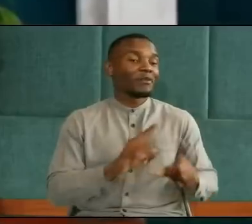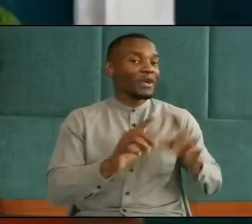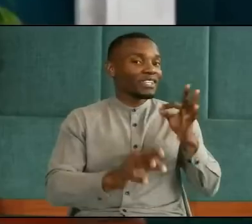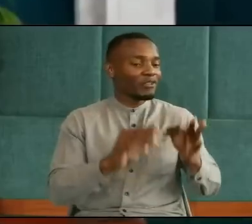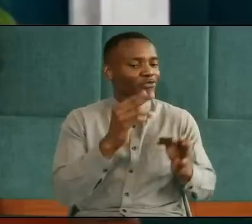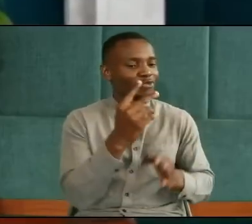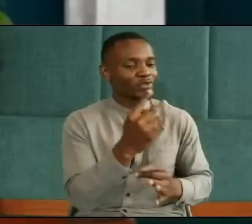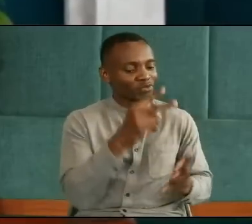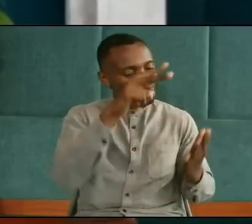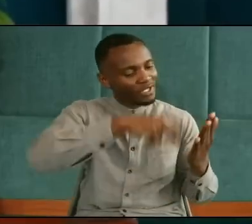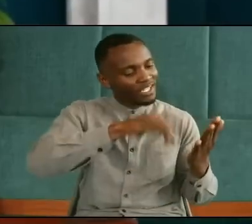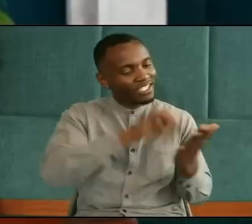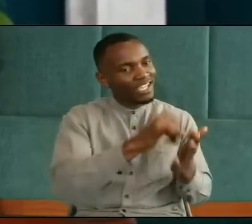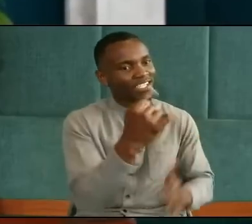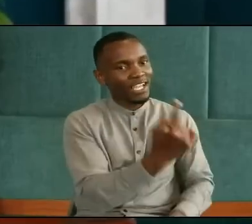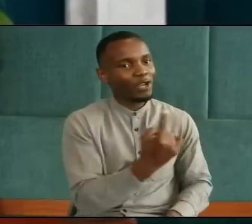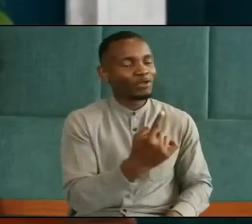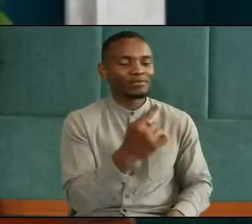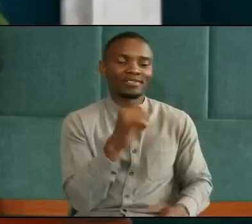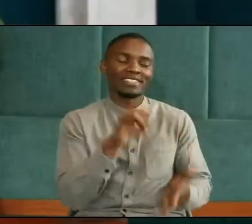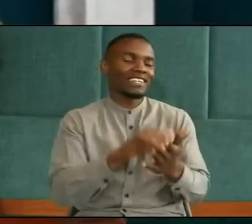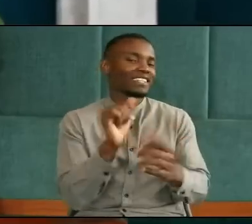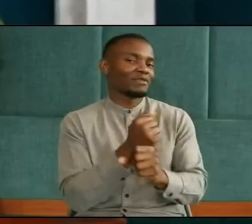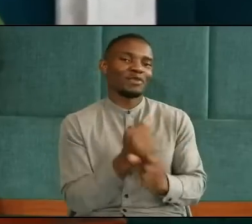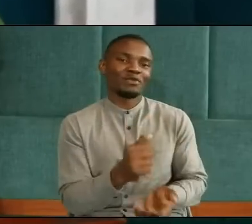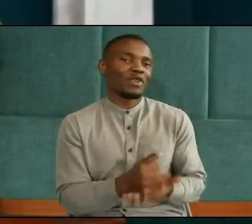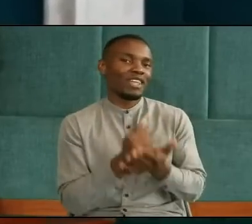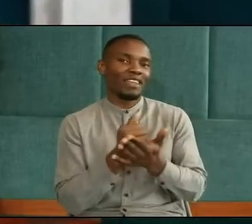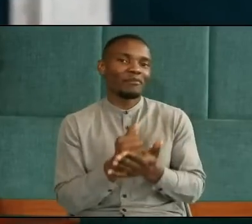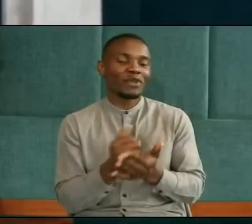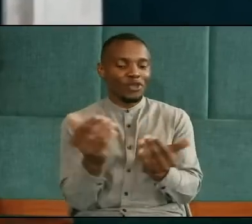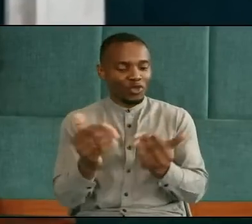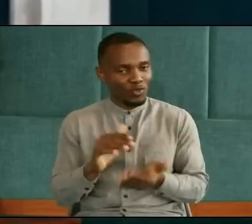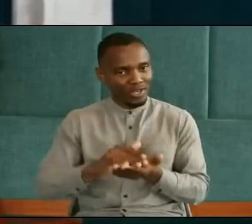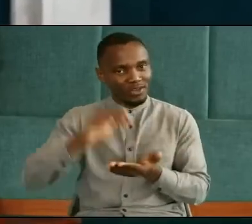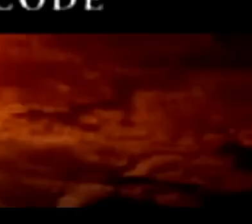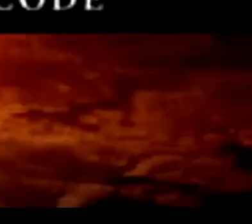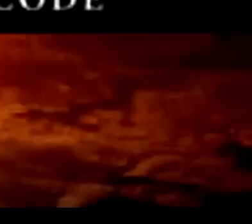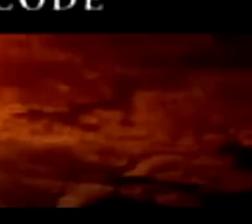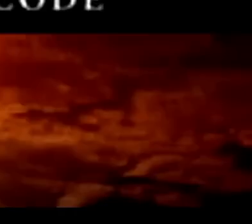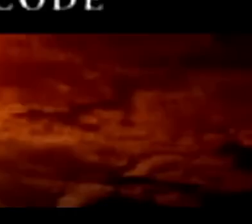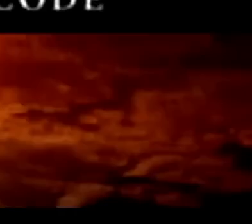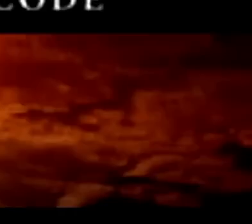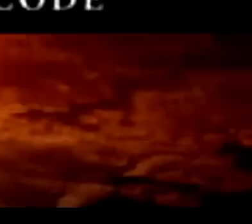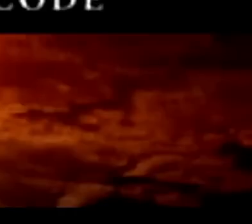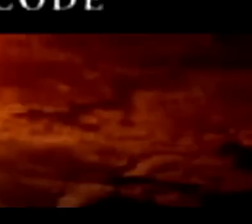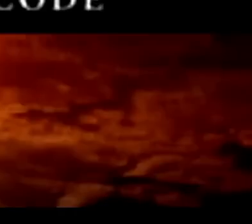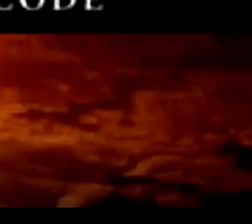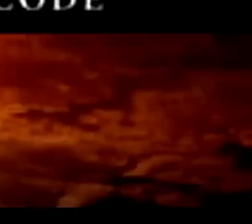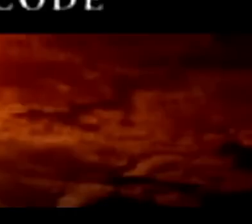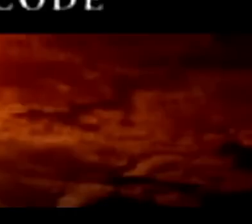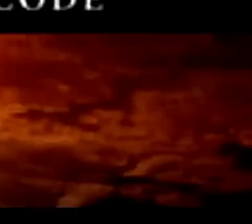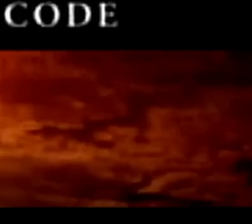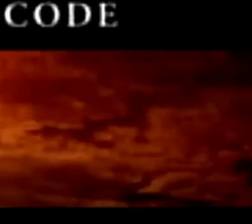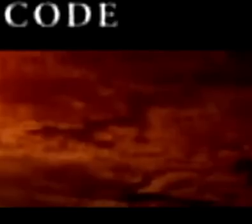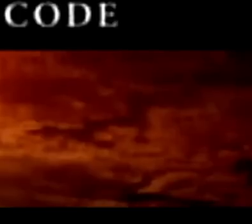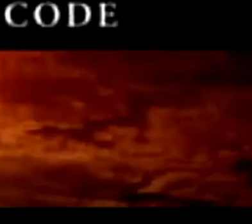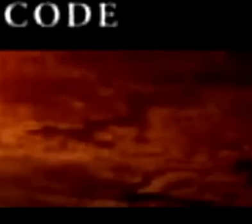you. I can tell you right up front. You need more than that. If you happen to read